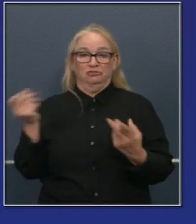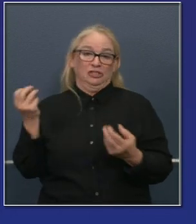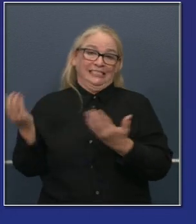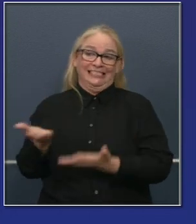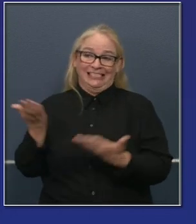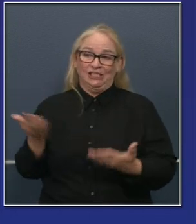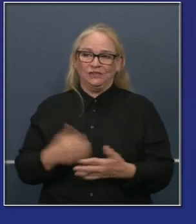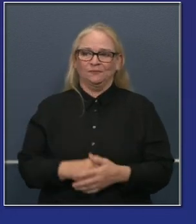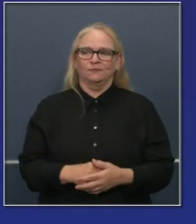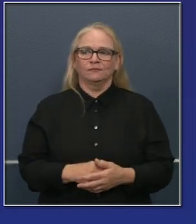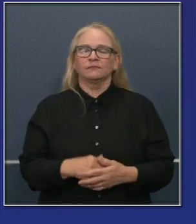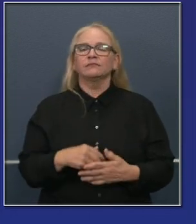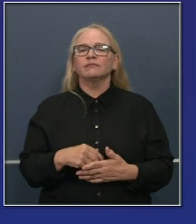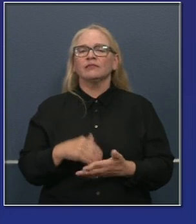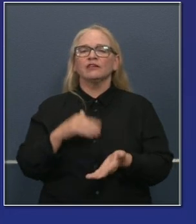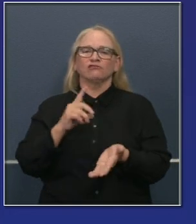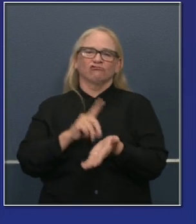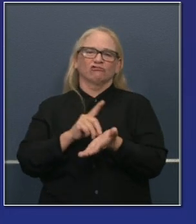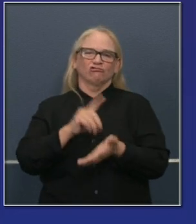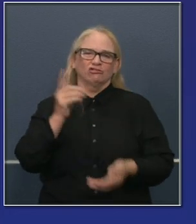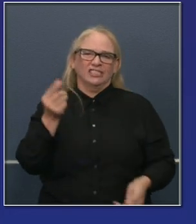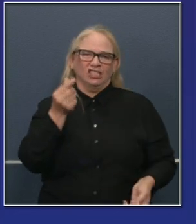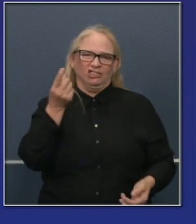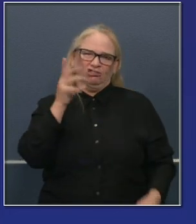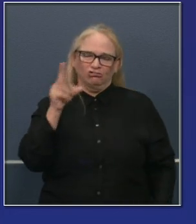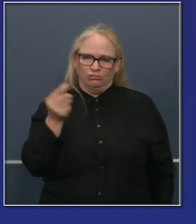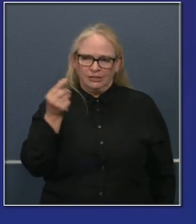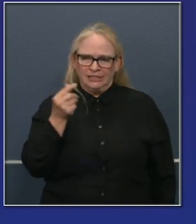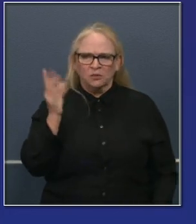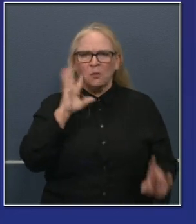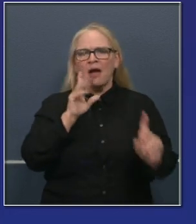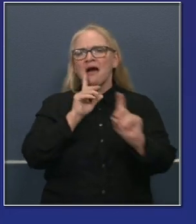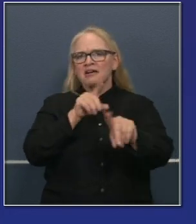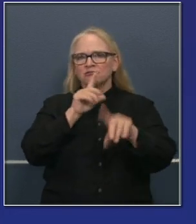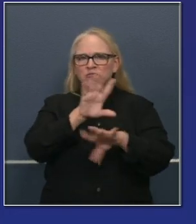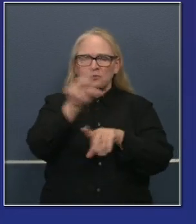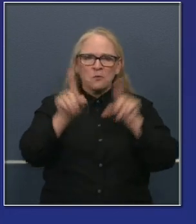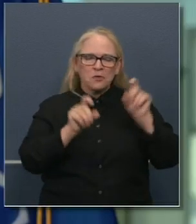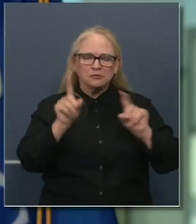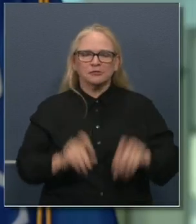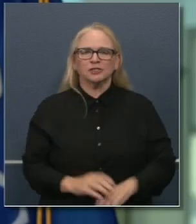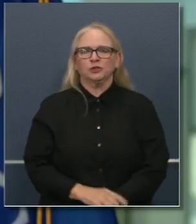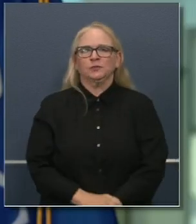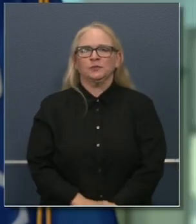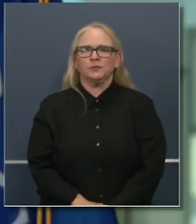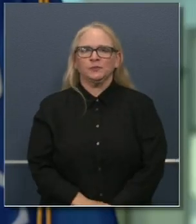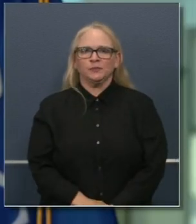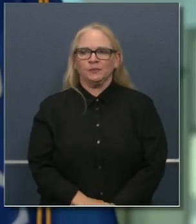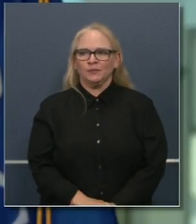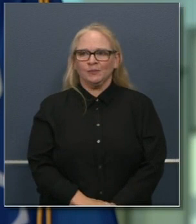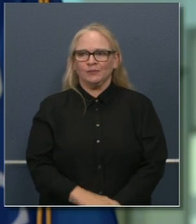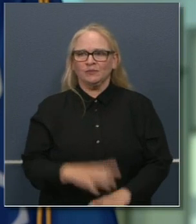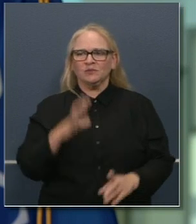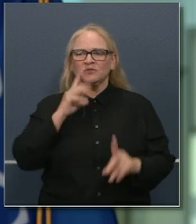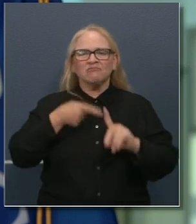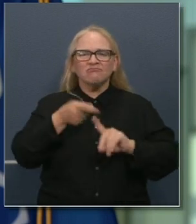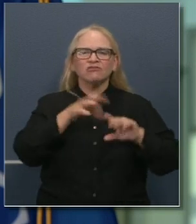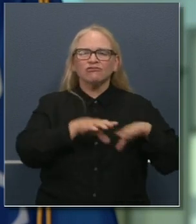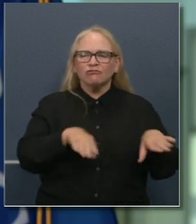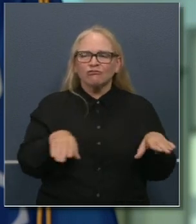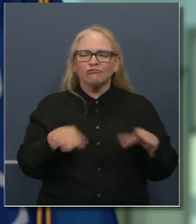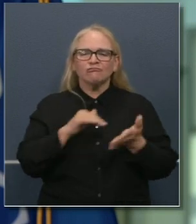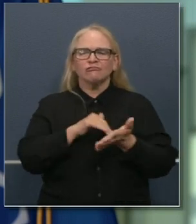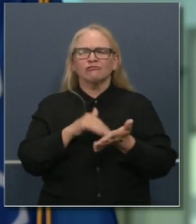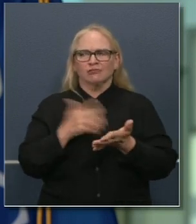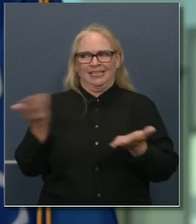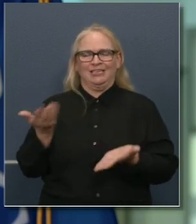but pediatrician himself is available for questions. I could talk a little bit more about his own personal experience with